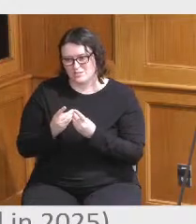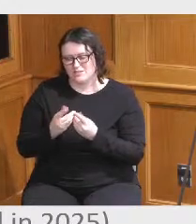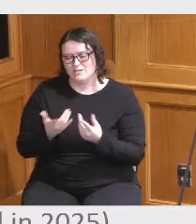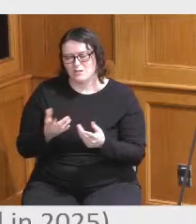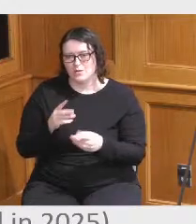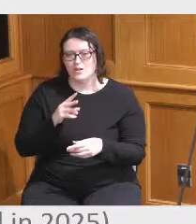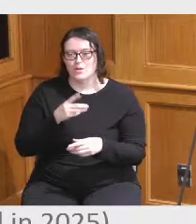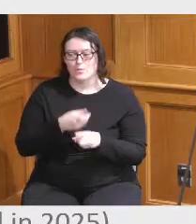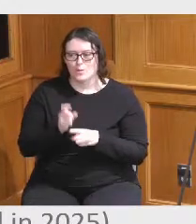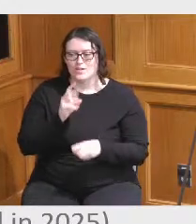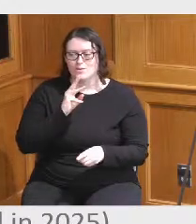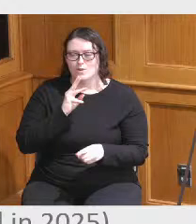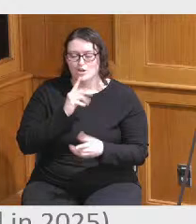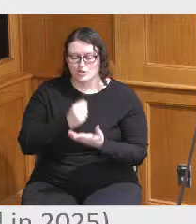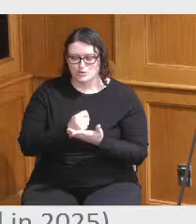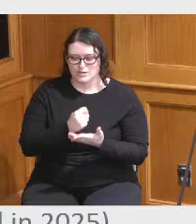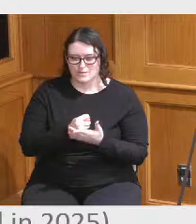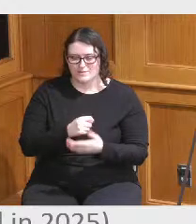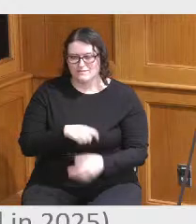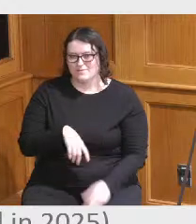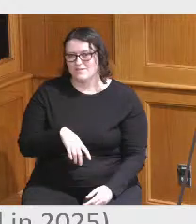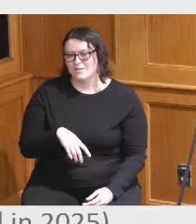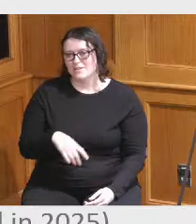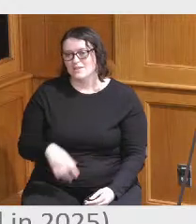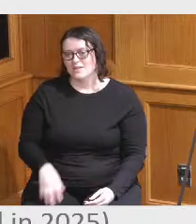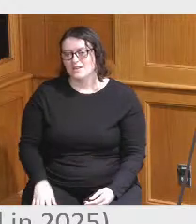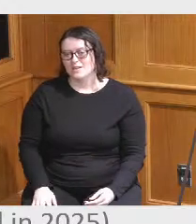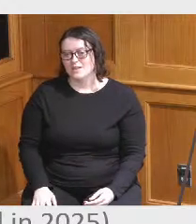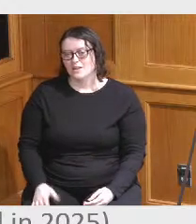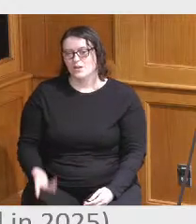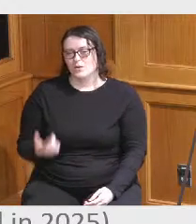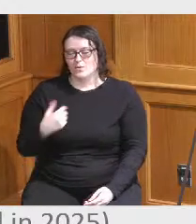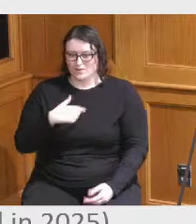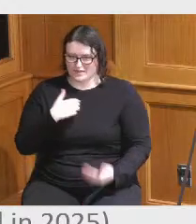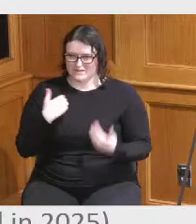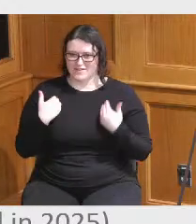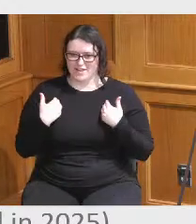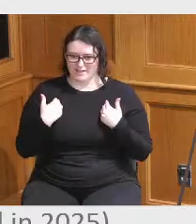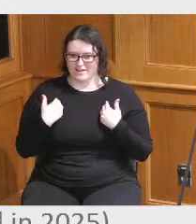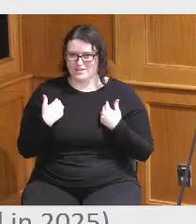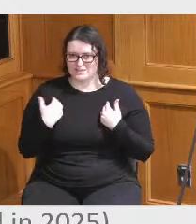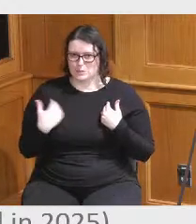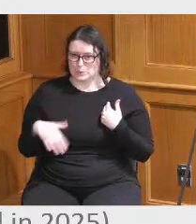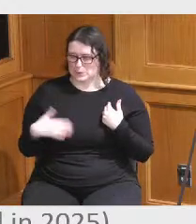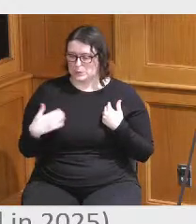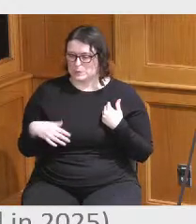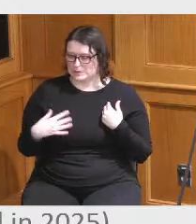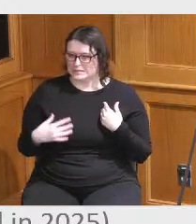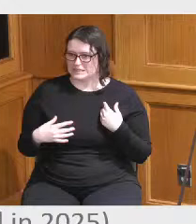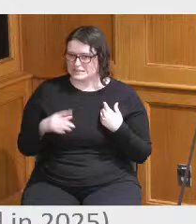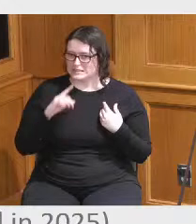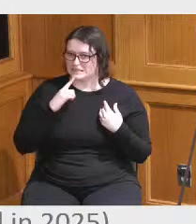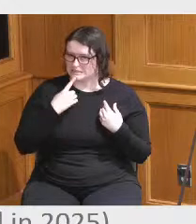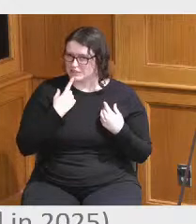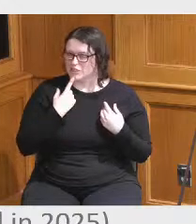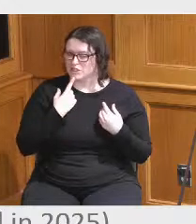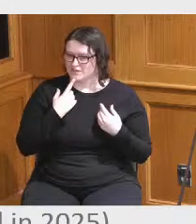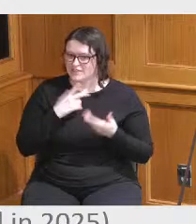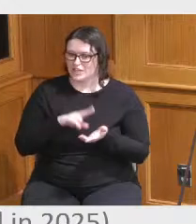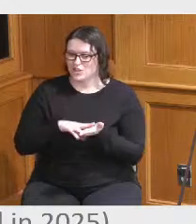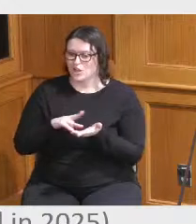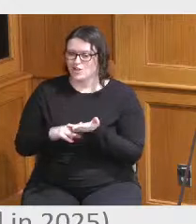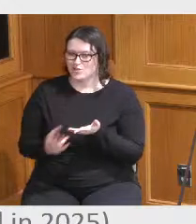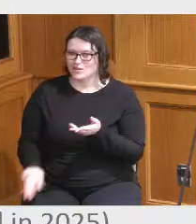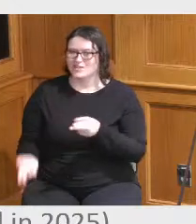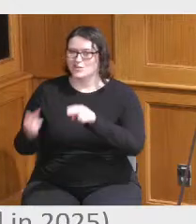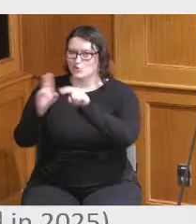our wastewater treatment non-personnel costs, we have had some pretty significant contract increases.